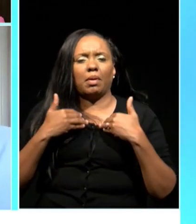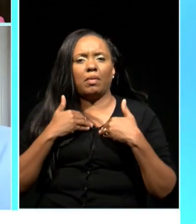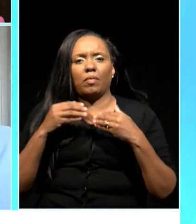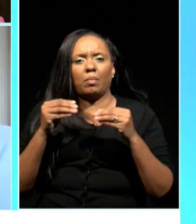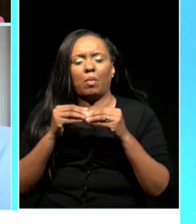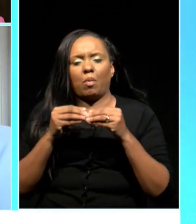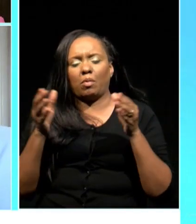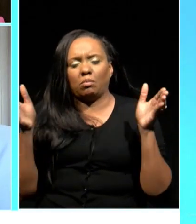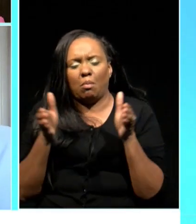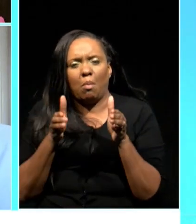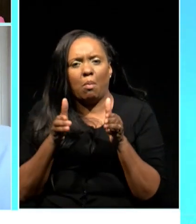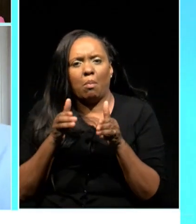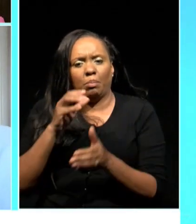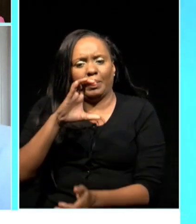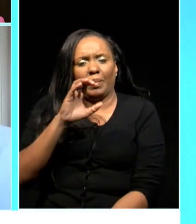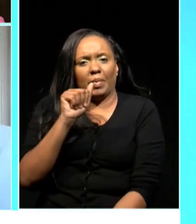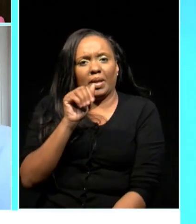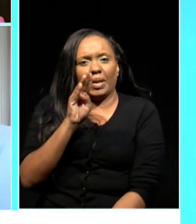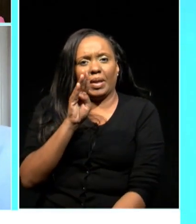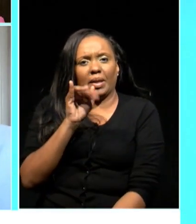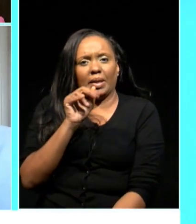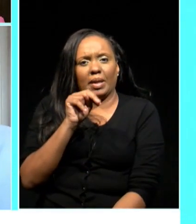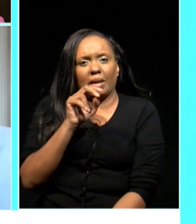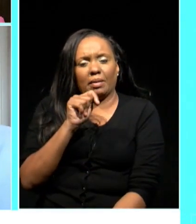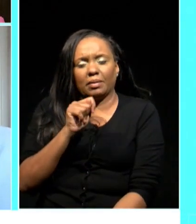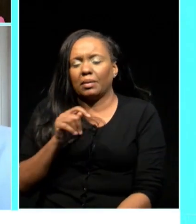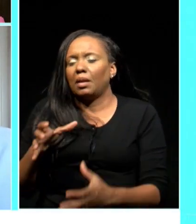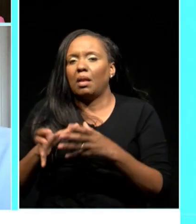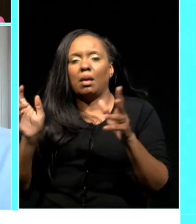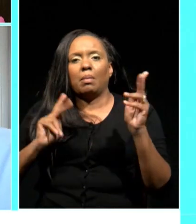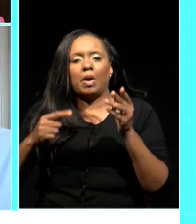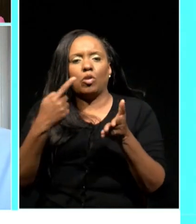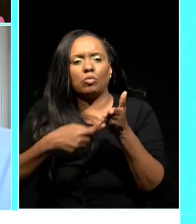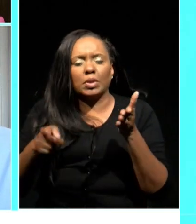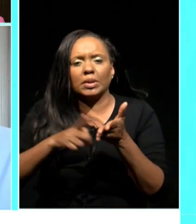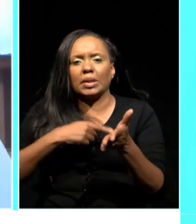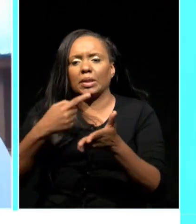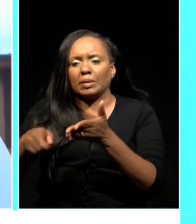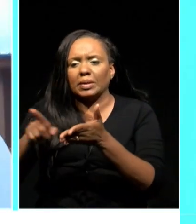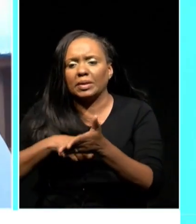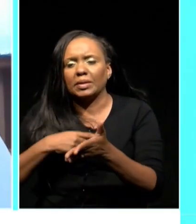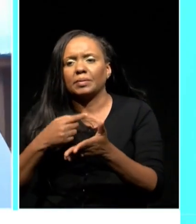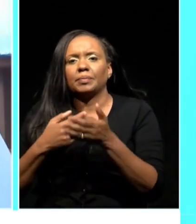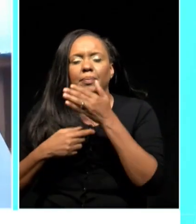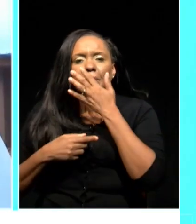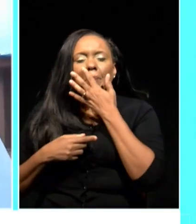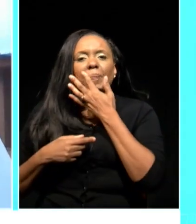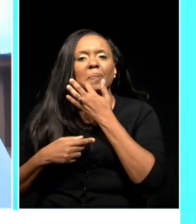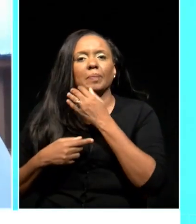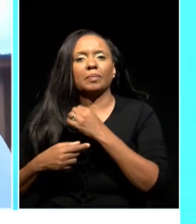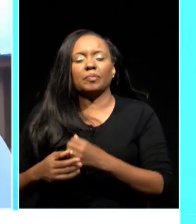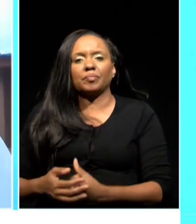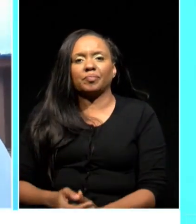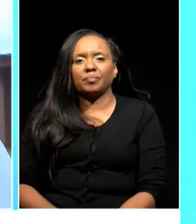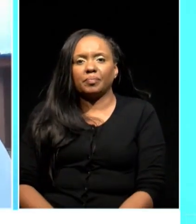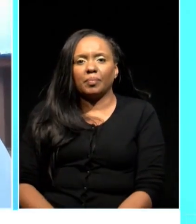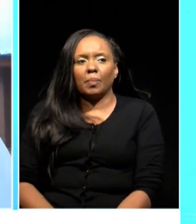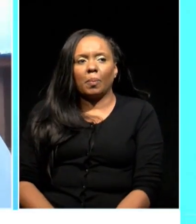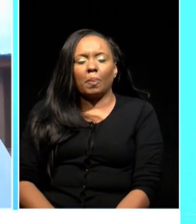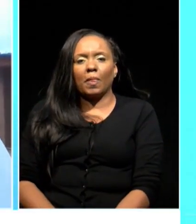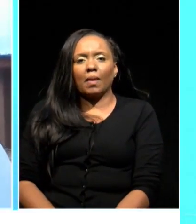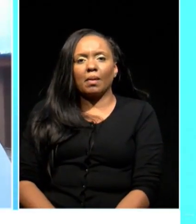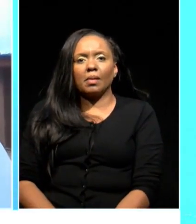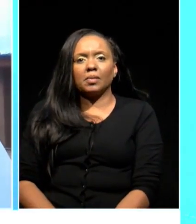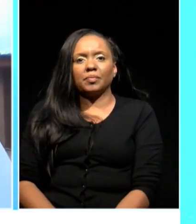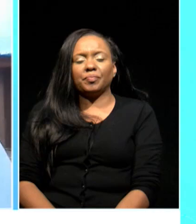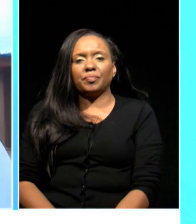were the criticisms that were aimed at her on having a large cabinet. But on the other hand, the tasks that she set